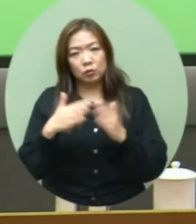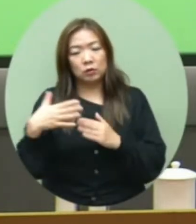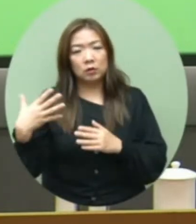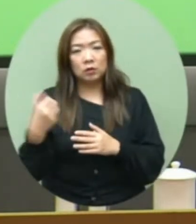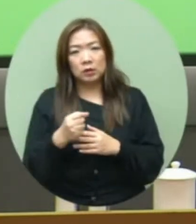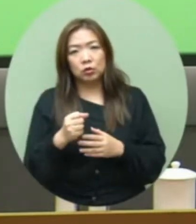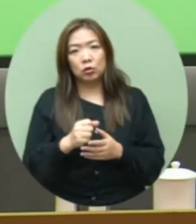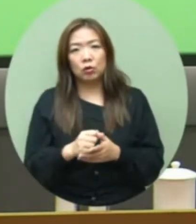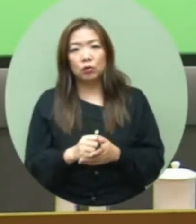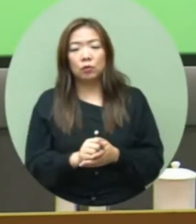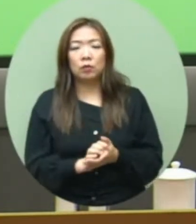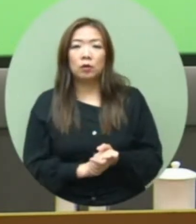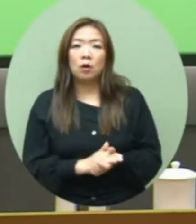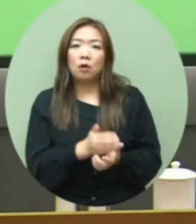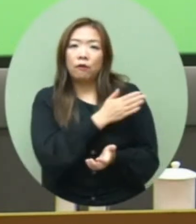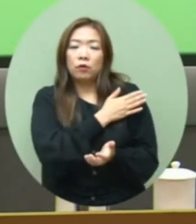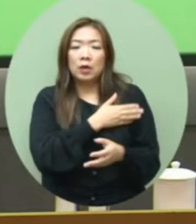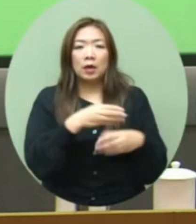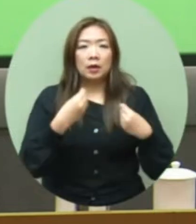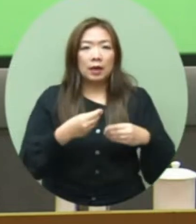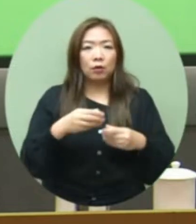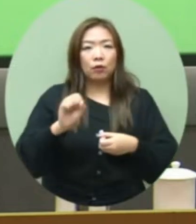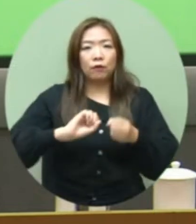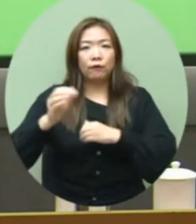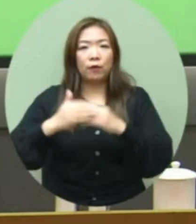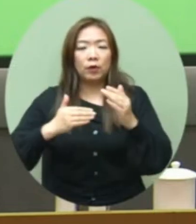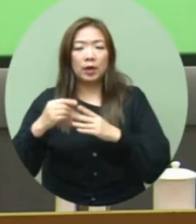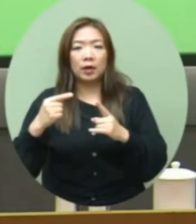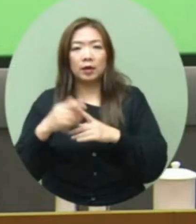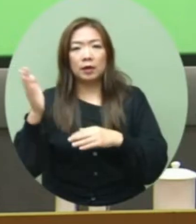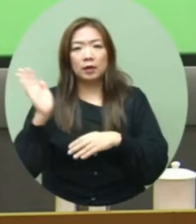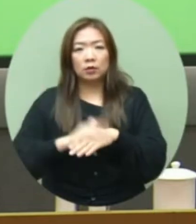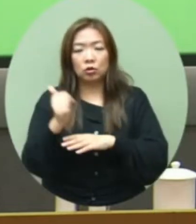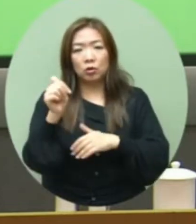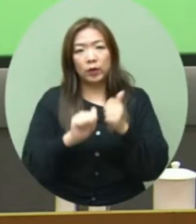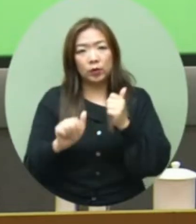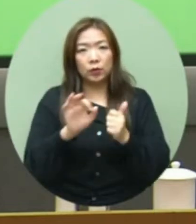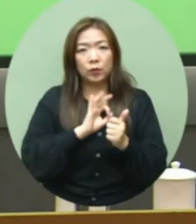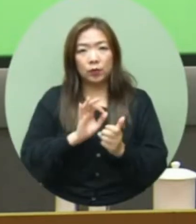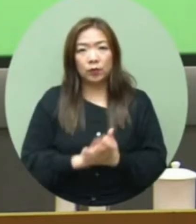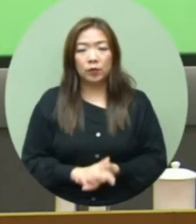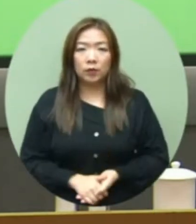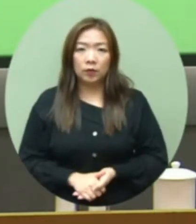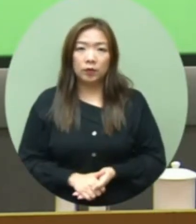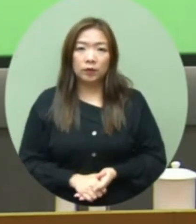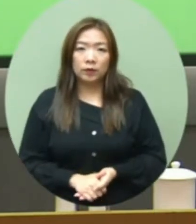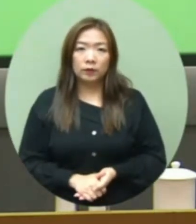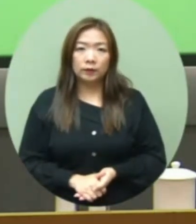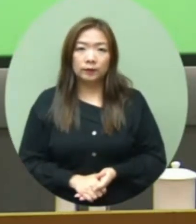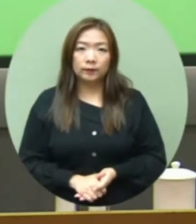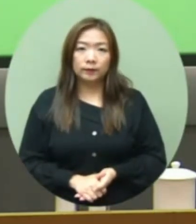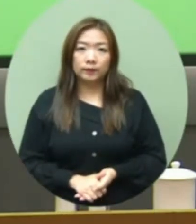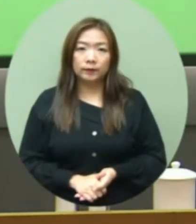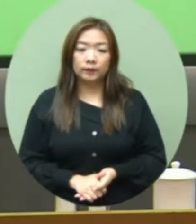The Chief Secretary for Administration will be chairing this committee on education, talent, and